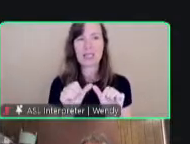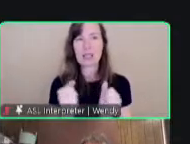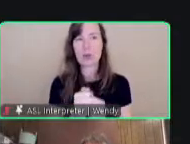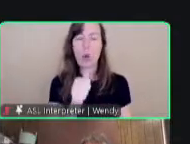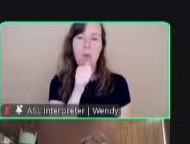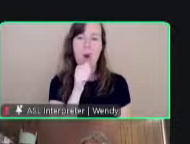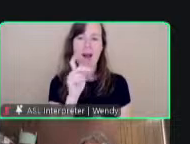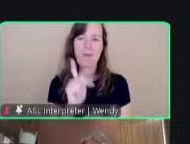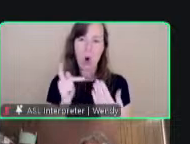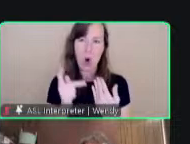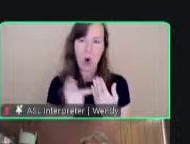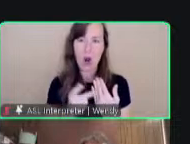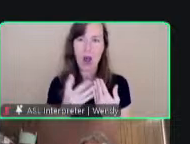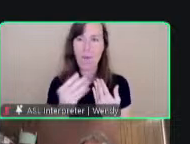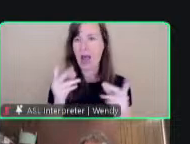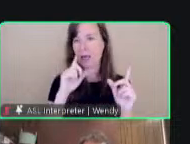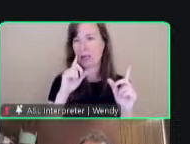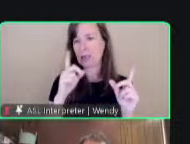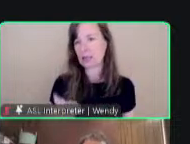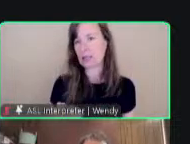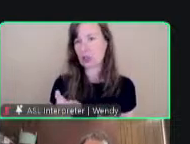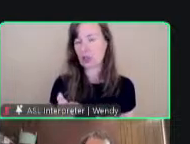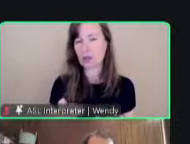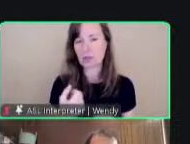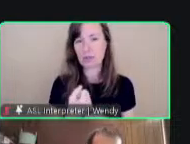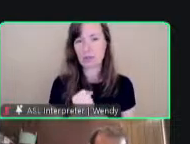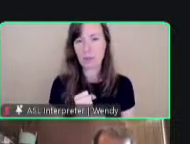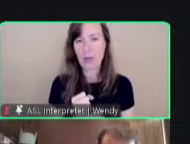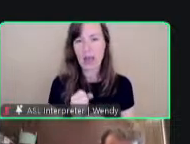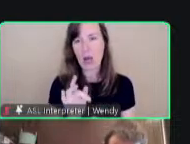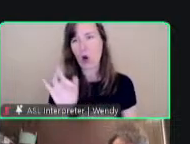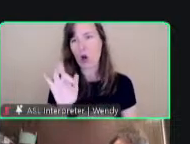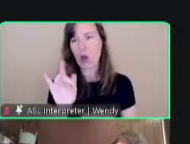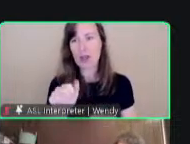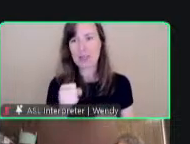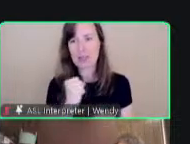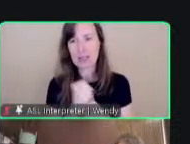program and a decision that was made earlier this year.